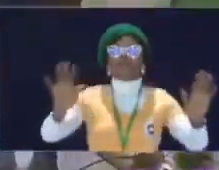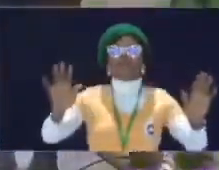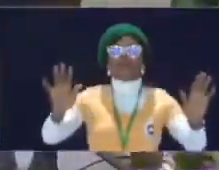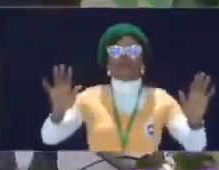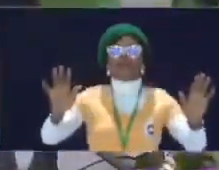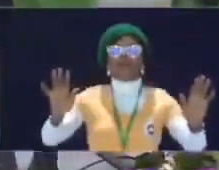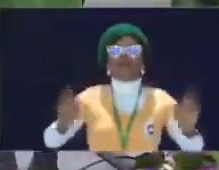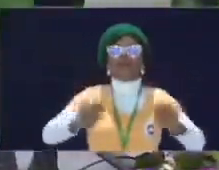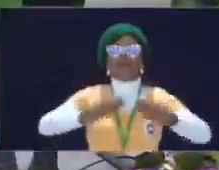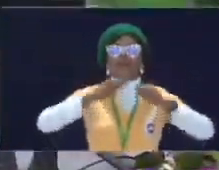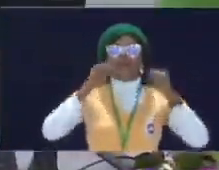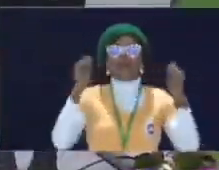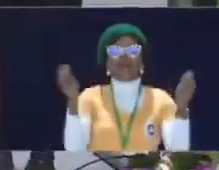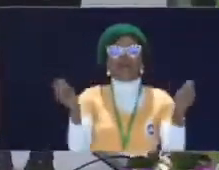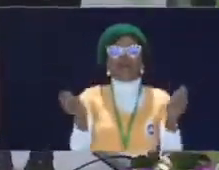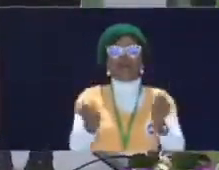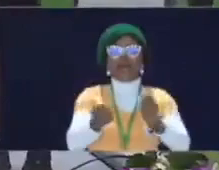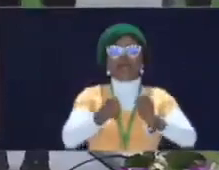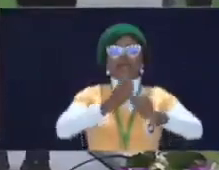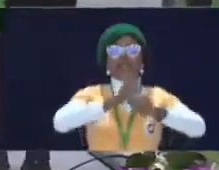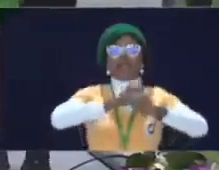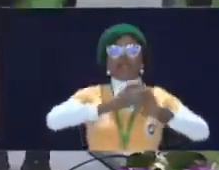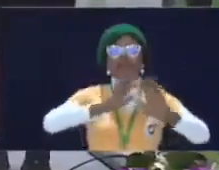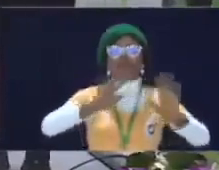hallelujah Hallelujah